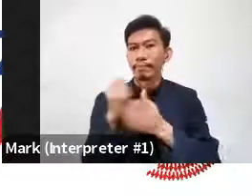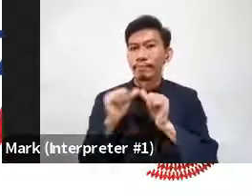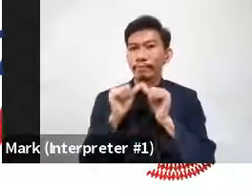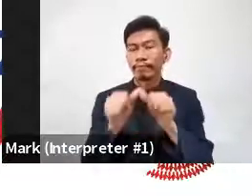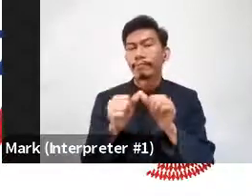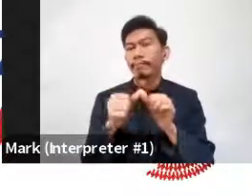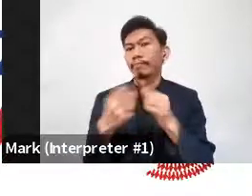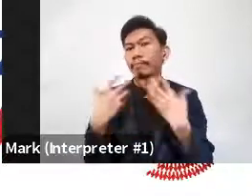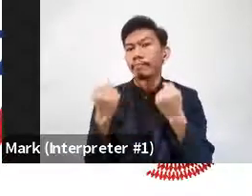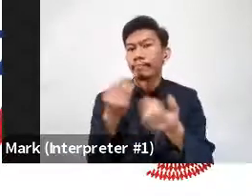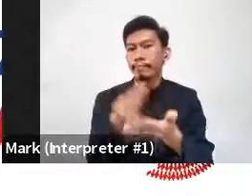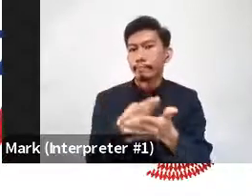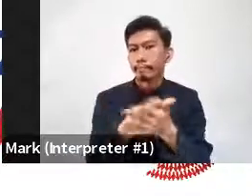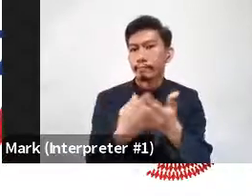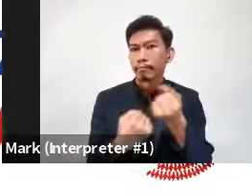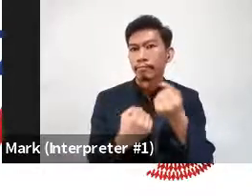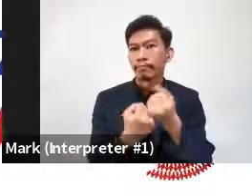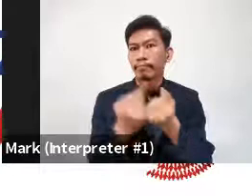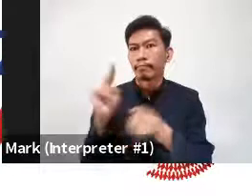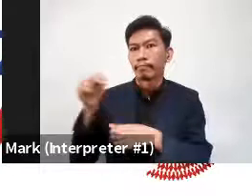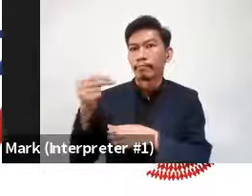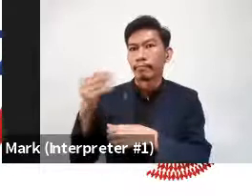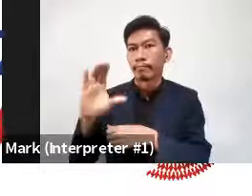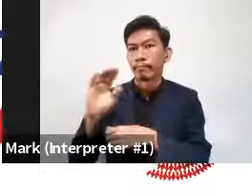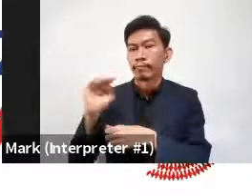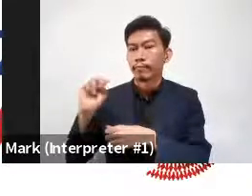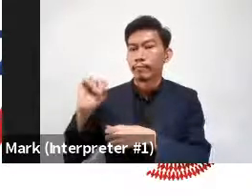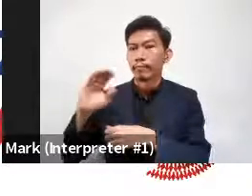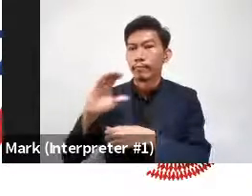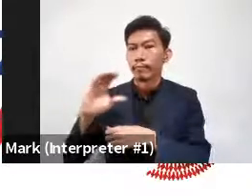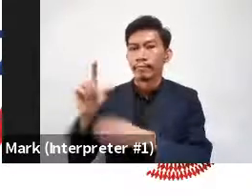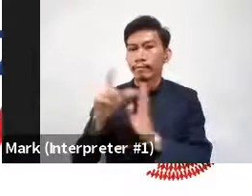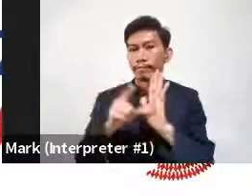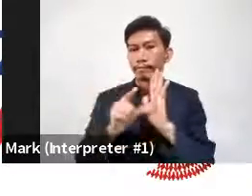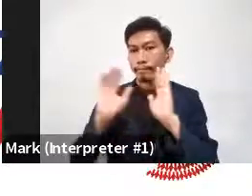Financing, UHC, and NICC Laws in Focus. It is a